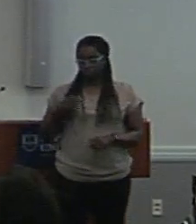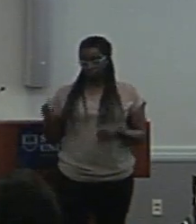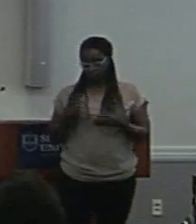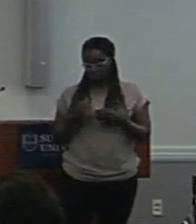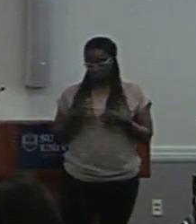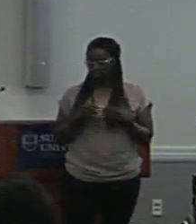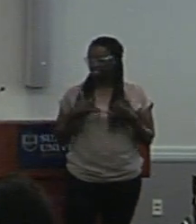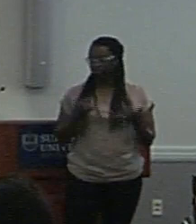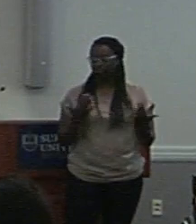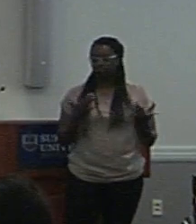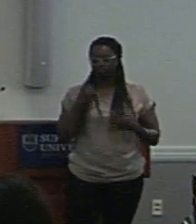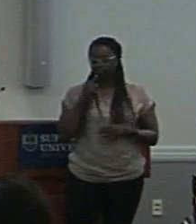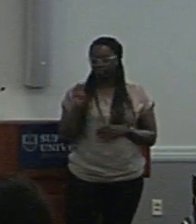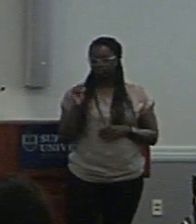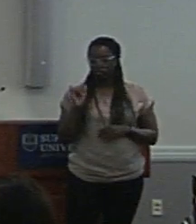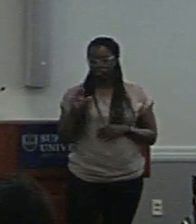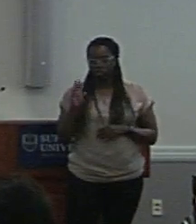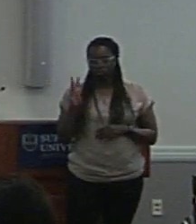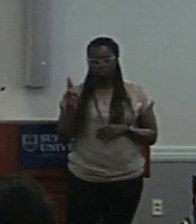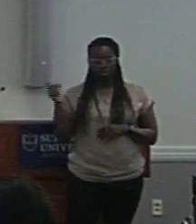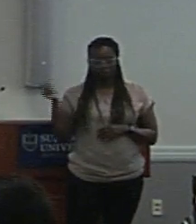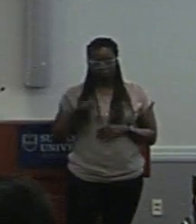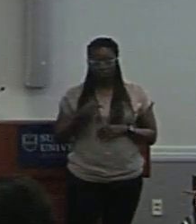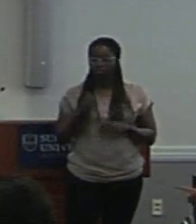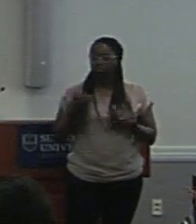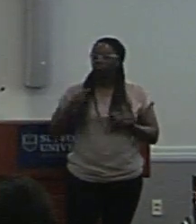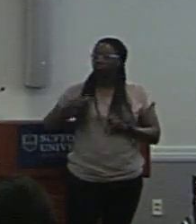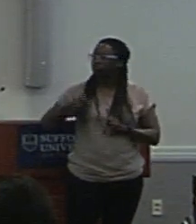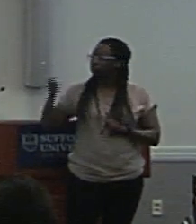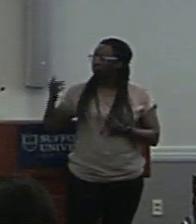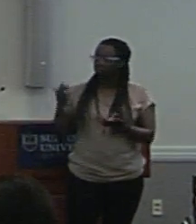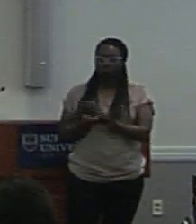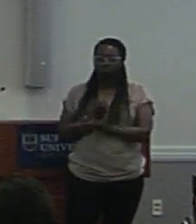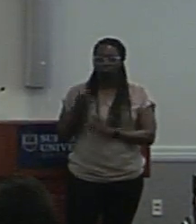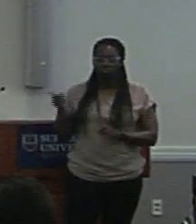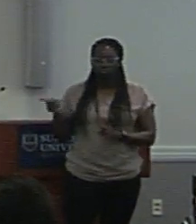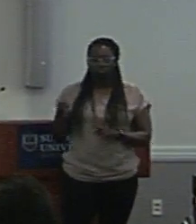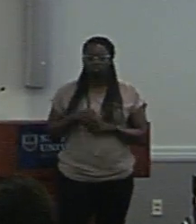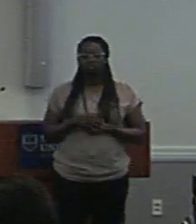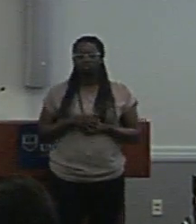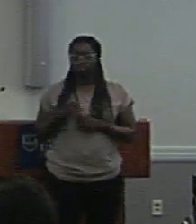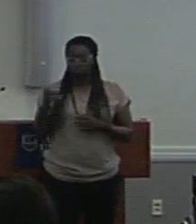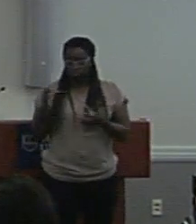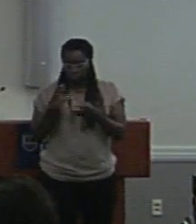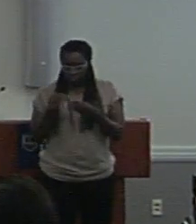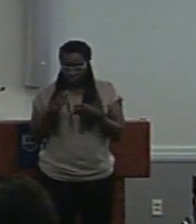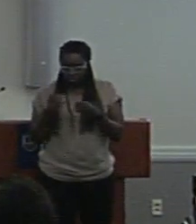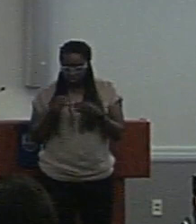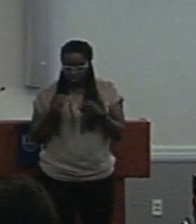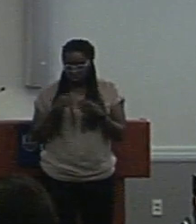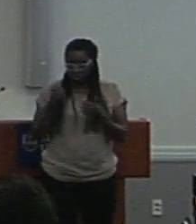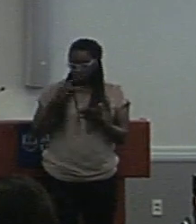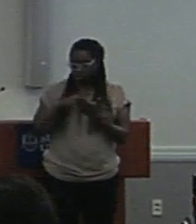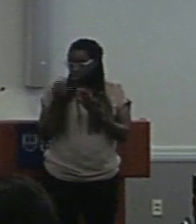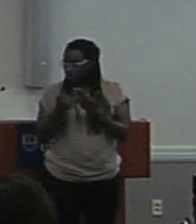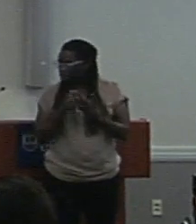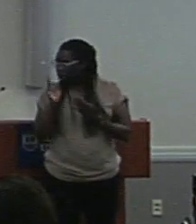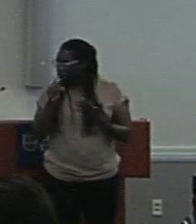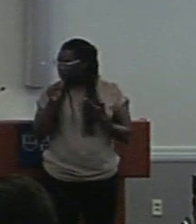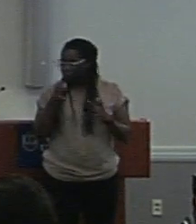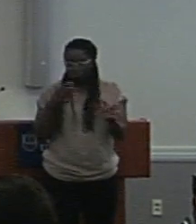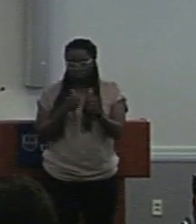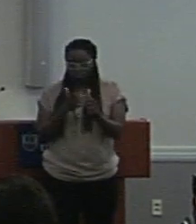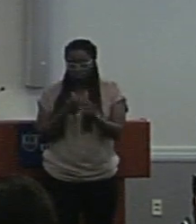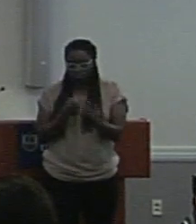Wu arrives, I'd like to turn to my advisory board and see if anyone wants to talk about any initiatives that we've worked on that they feel are important,